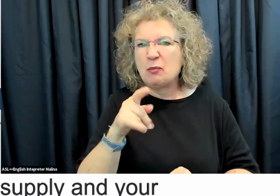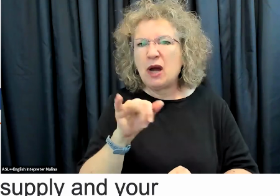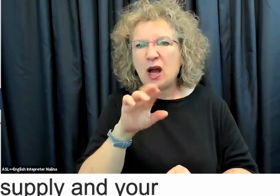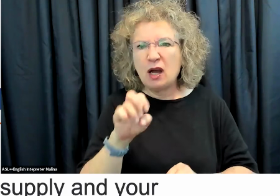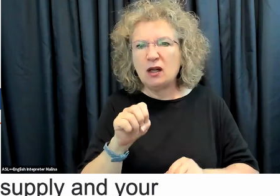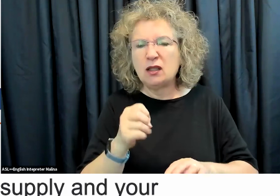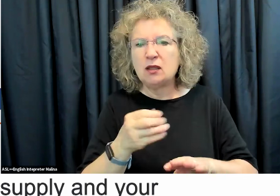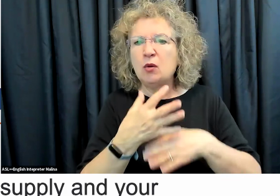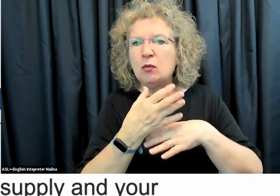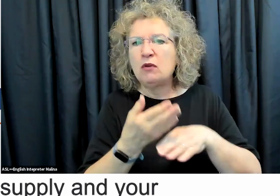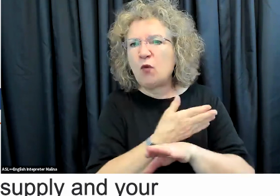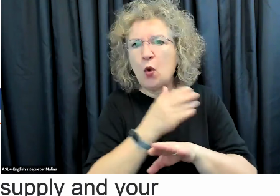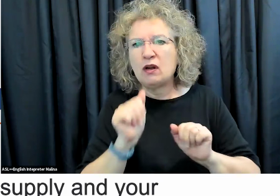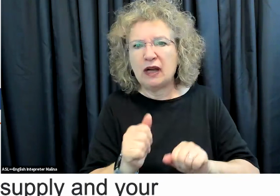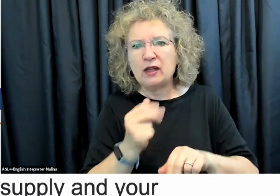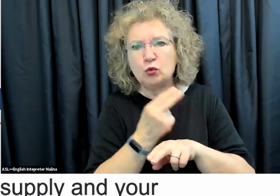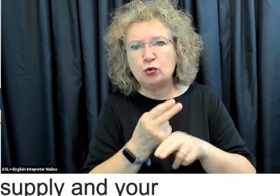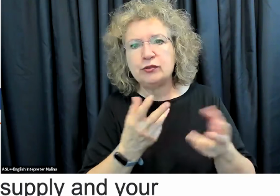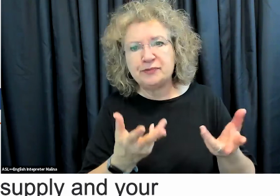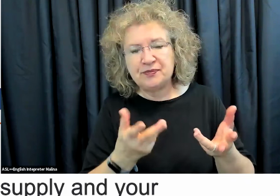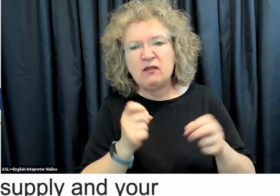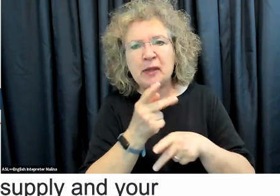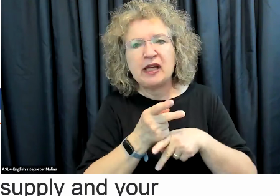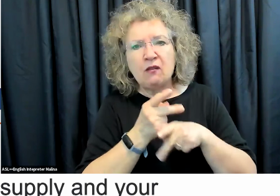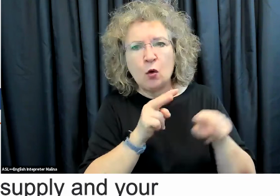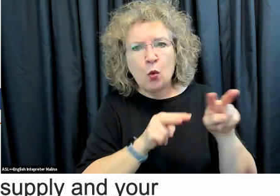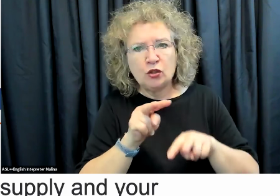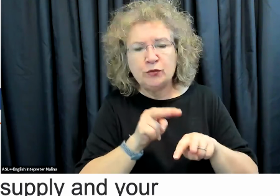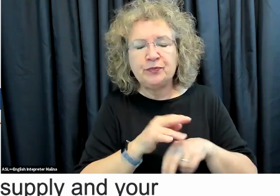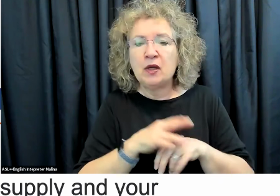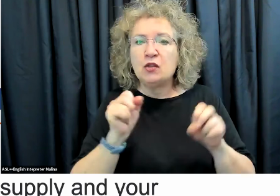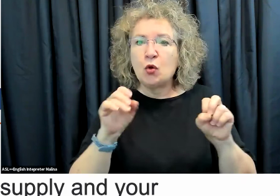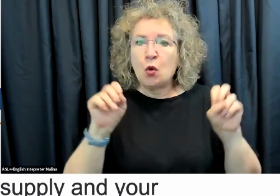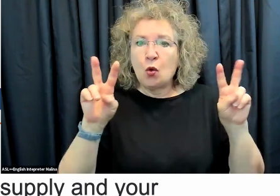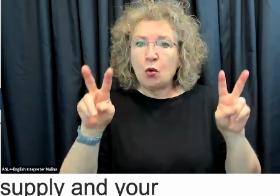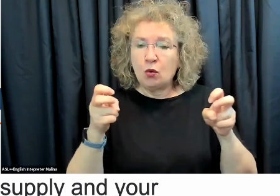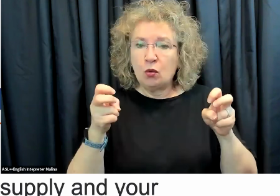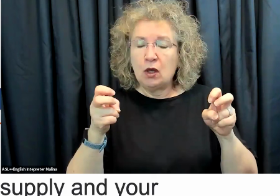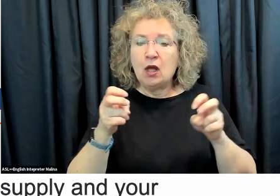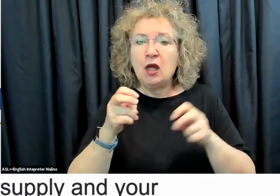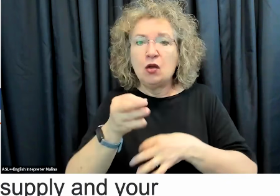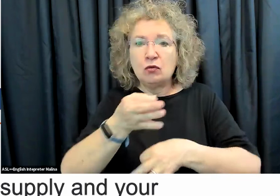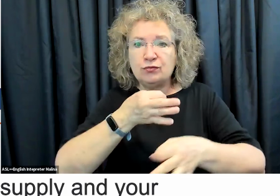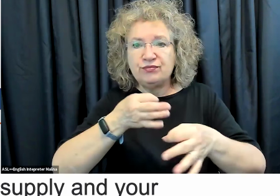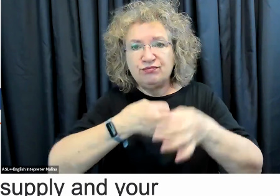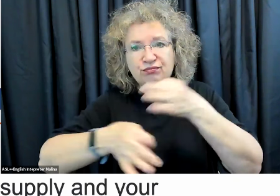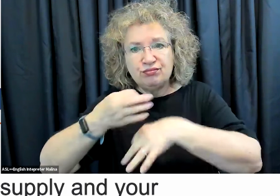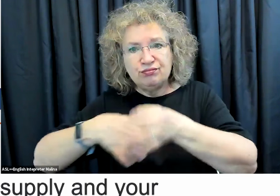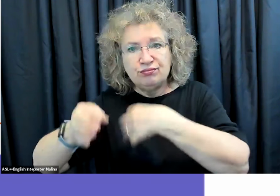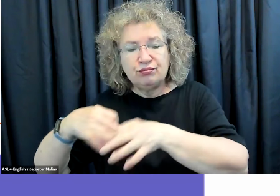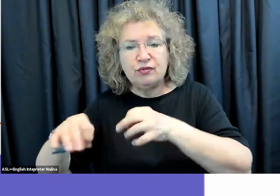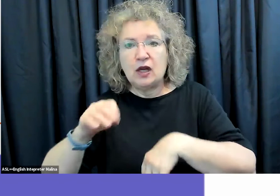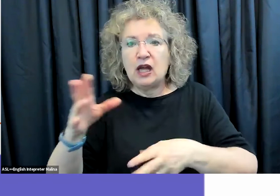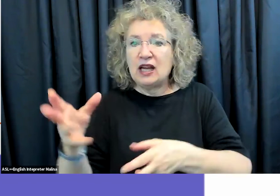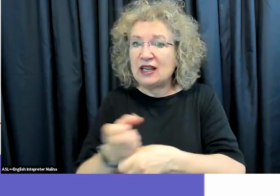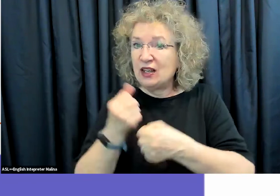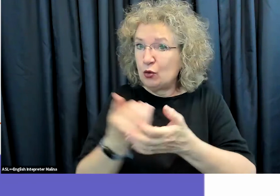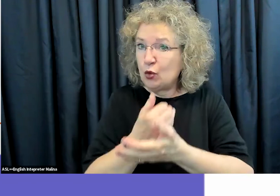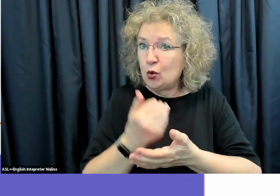mind, rotate your supply using the first in, first out method. Next, please.